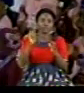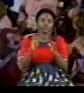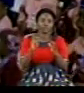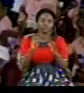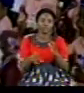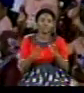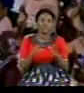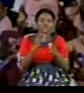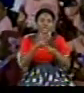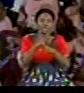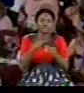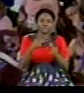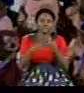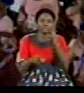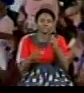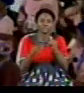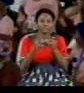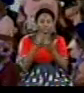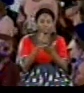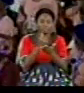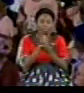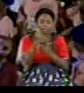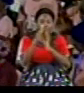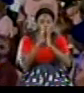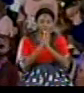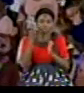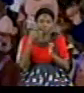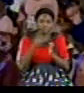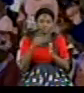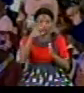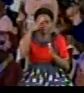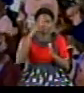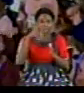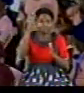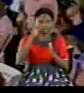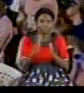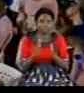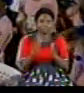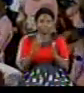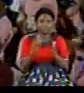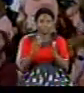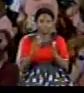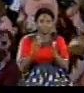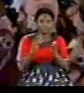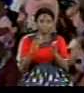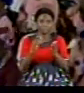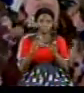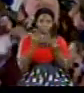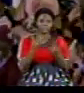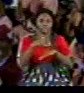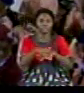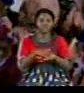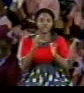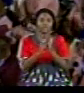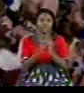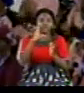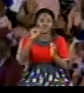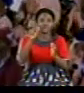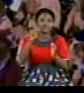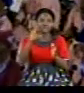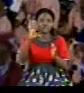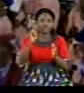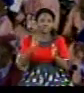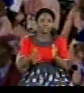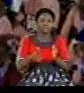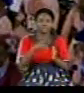final amen of the man of God tonight, that cancer dried up. Praise your the Lord. Hands